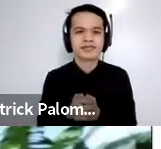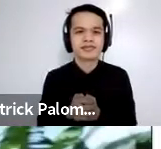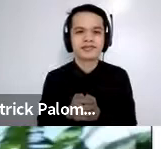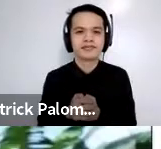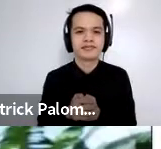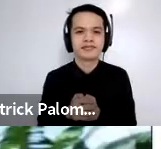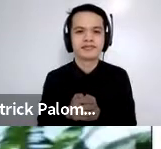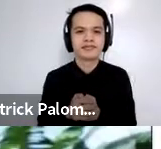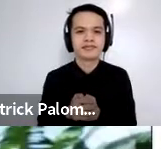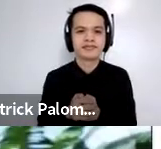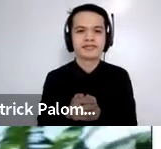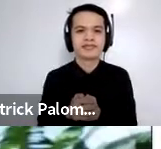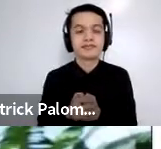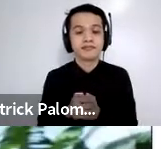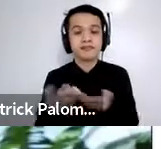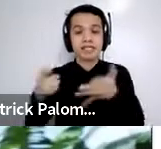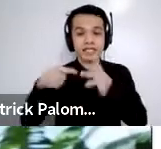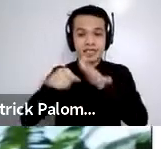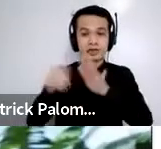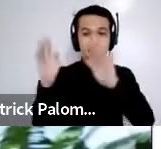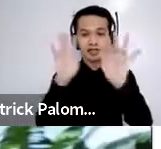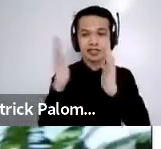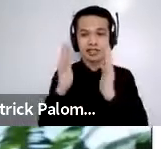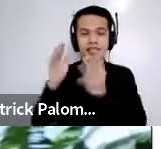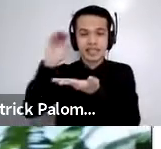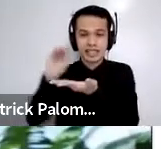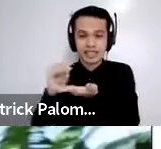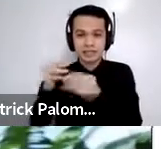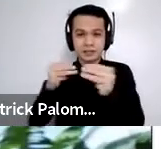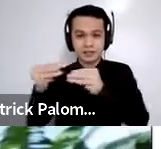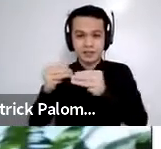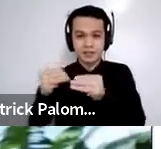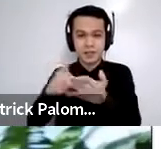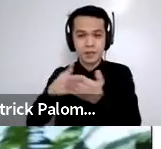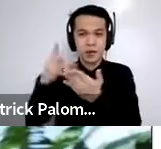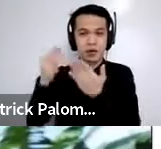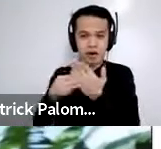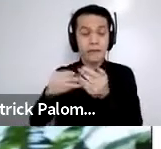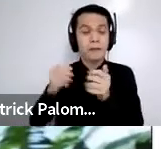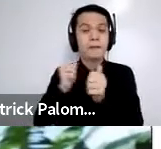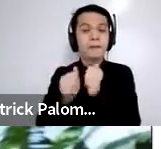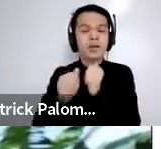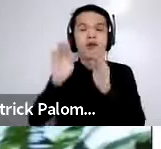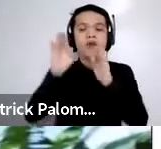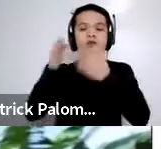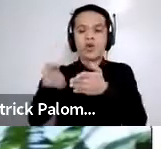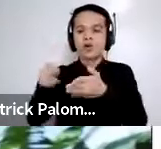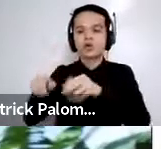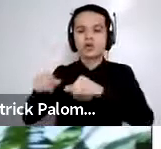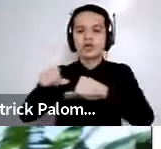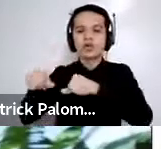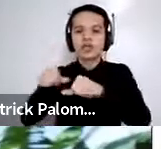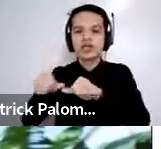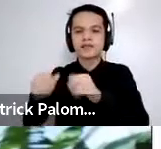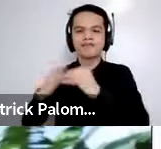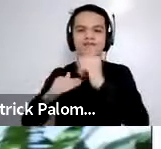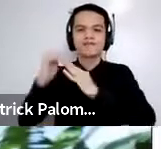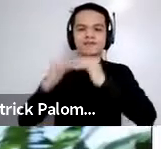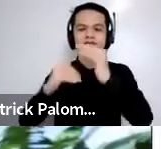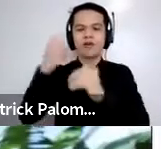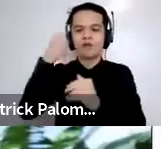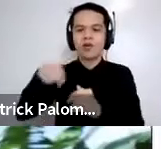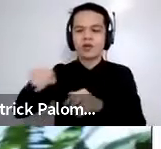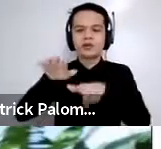Inclusive disaster risk reduction management programming means focusing on active resilience building of people with disability rather